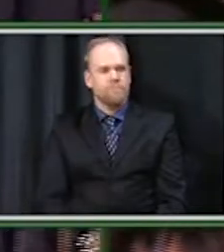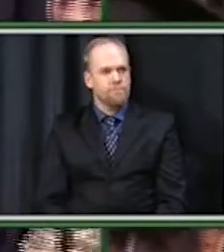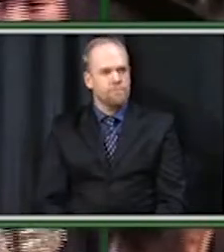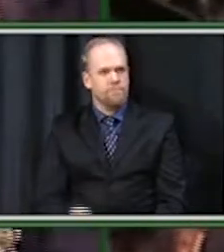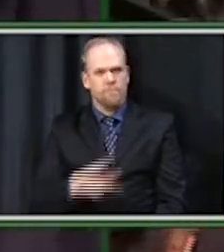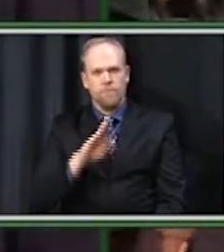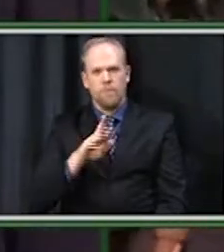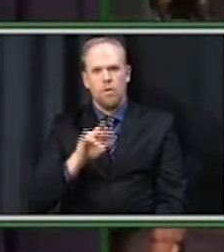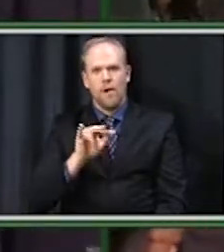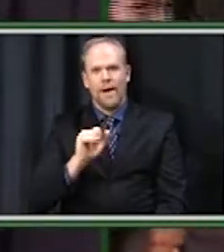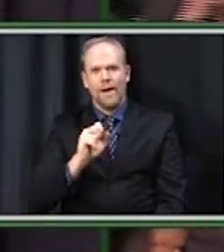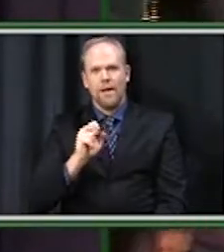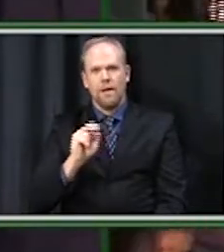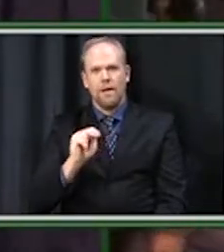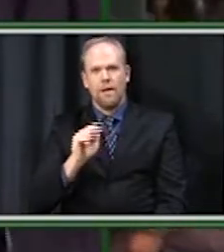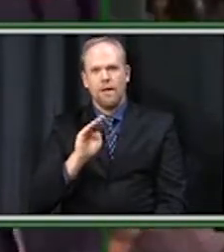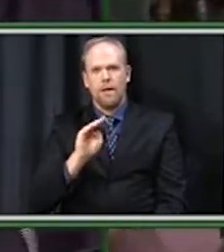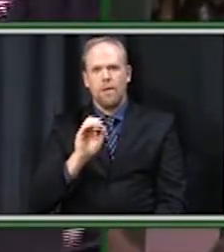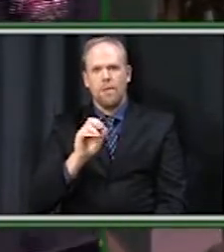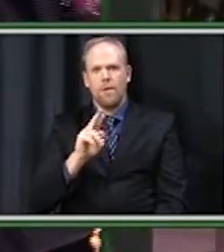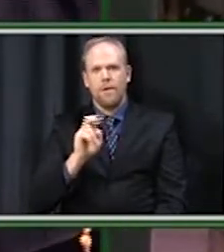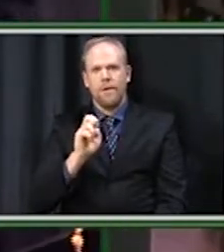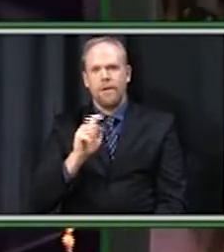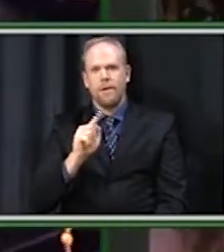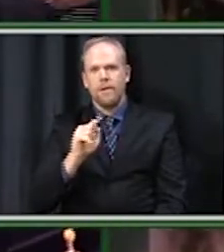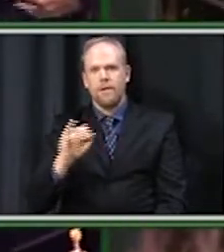Brian Moretti.